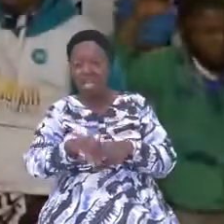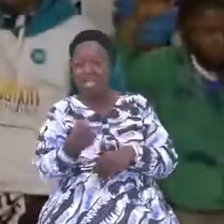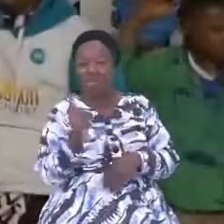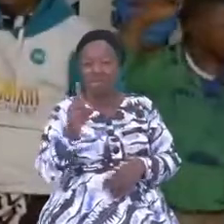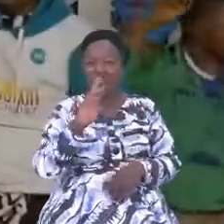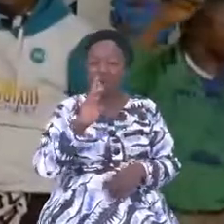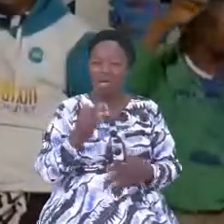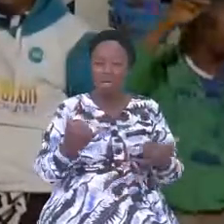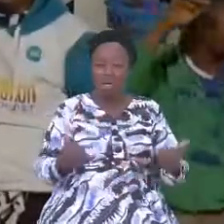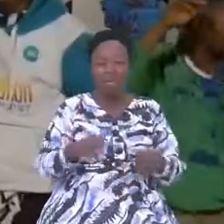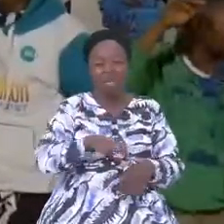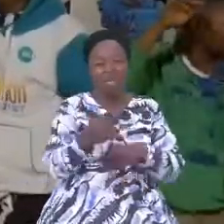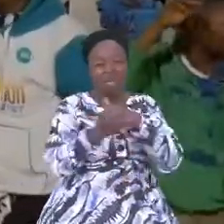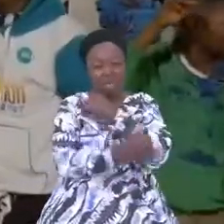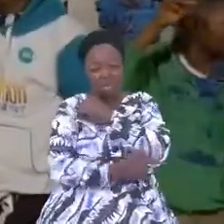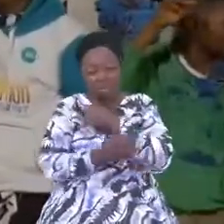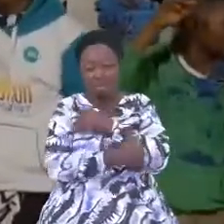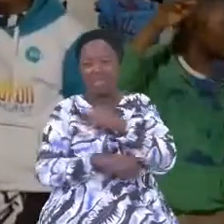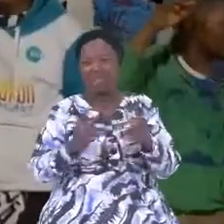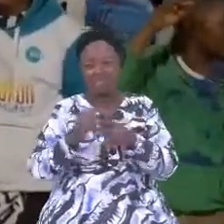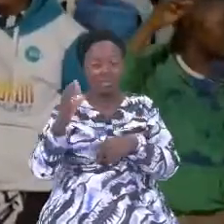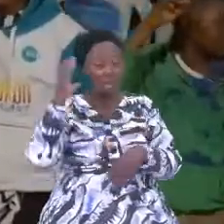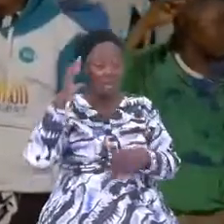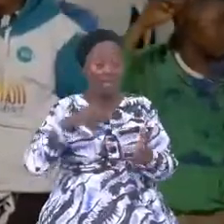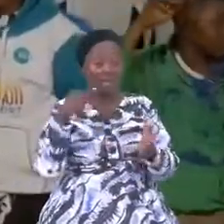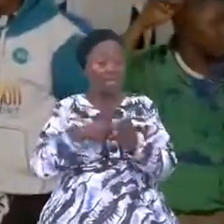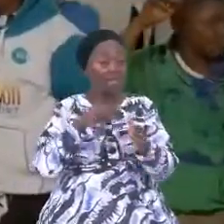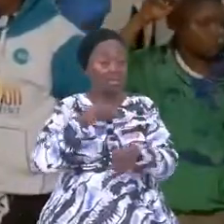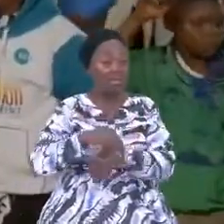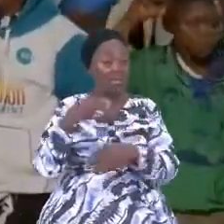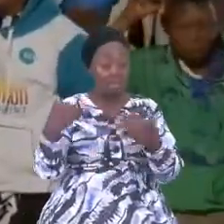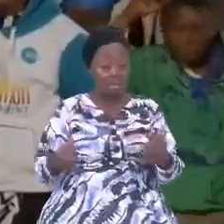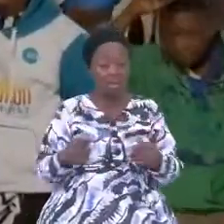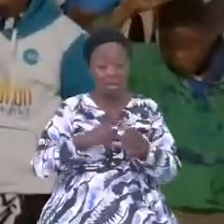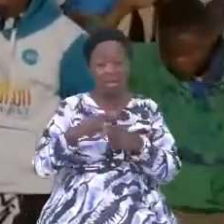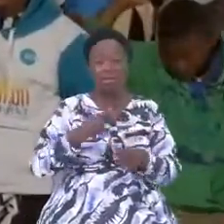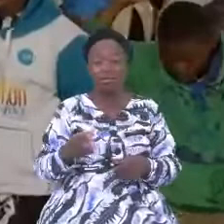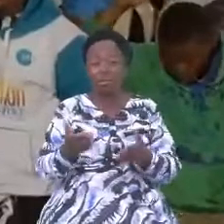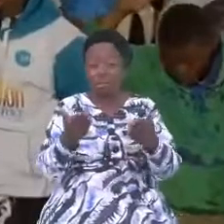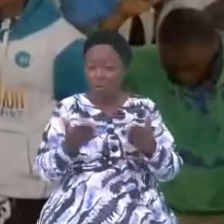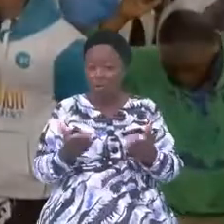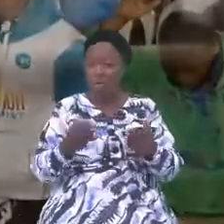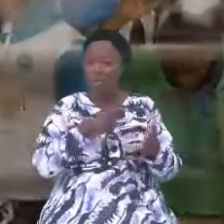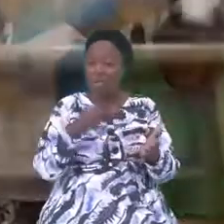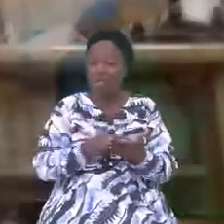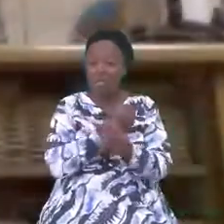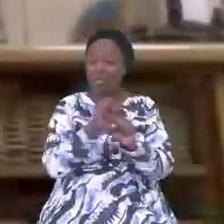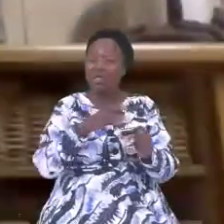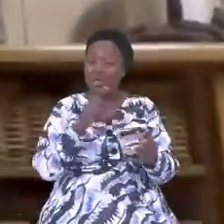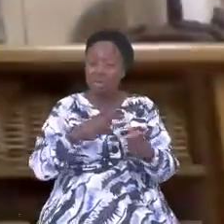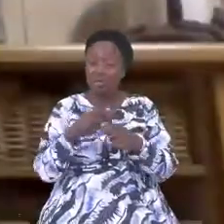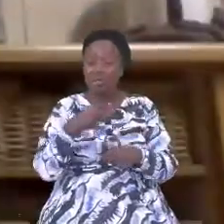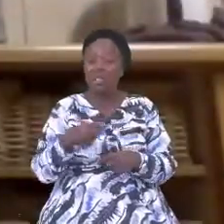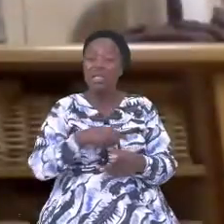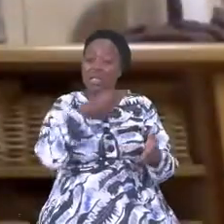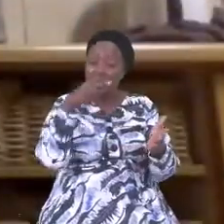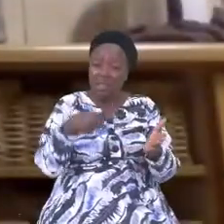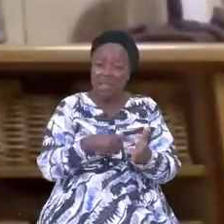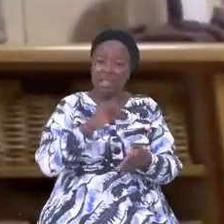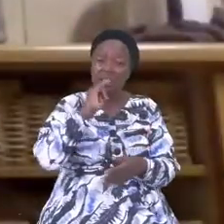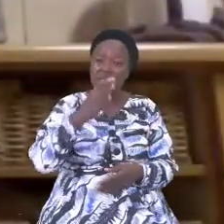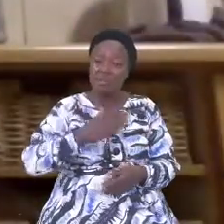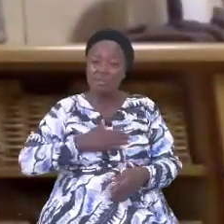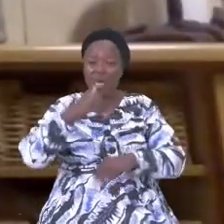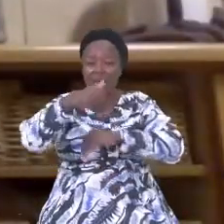you are in any country, and you are hearing this message, and you say, this is my night of